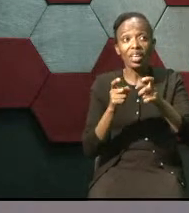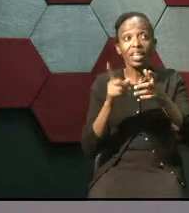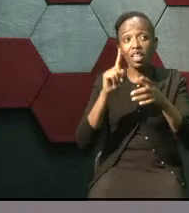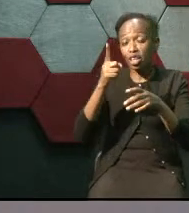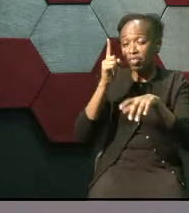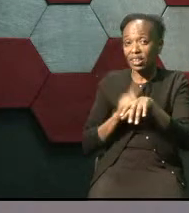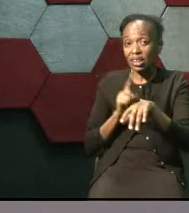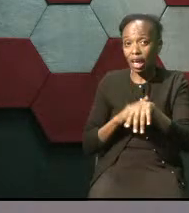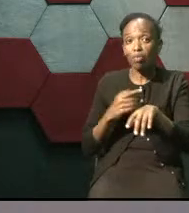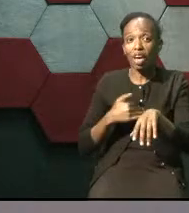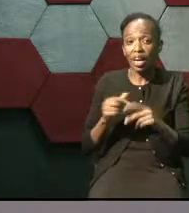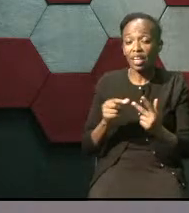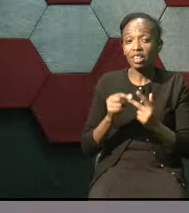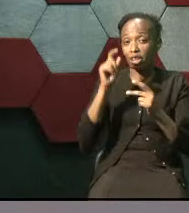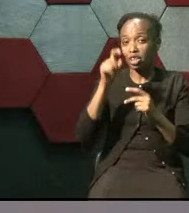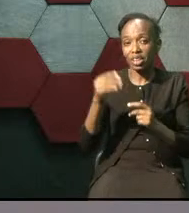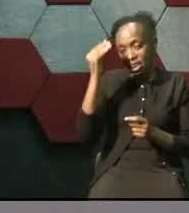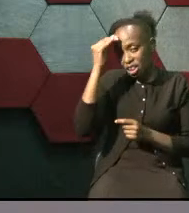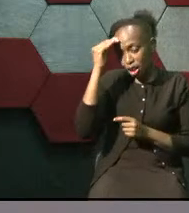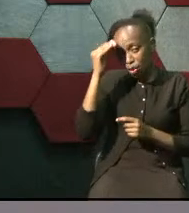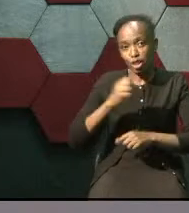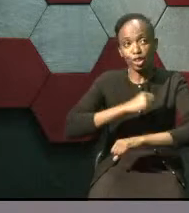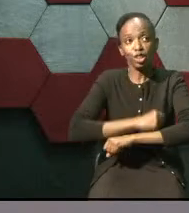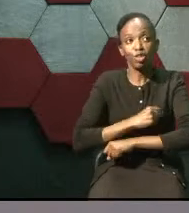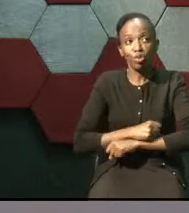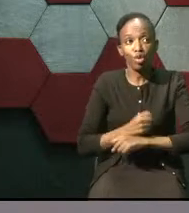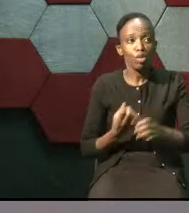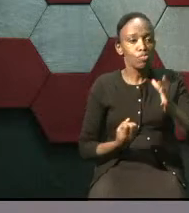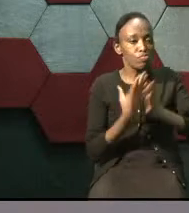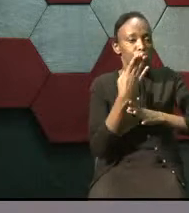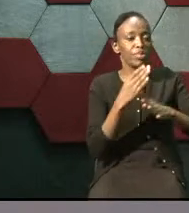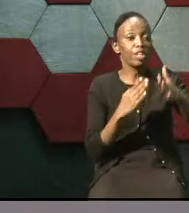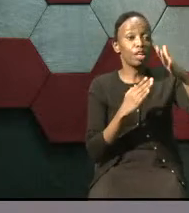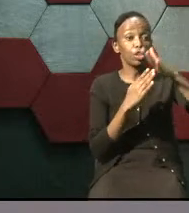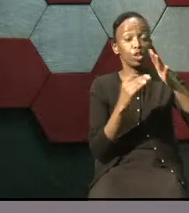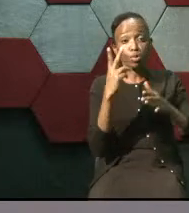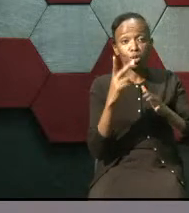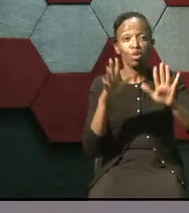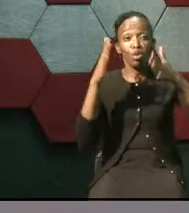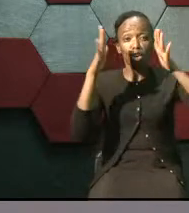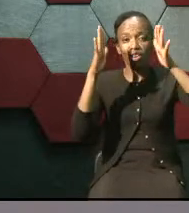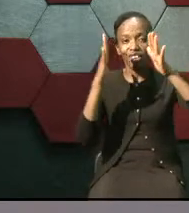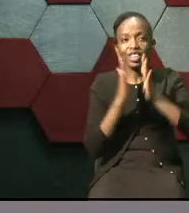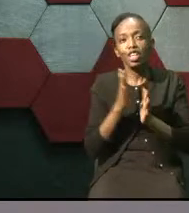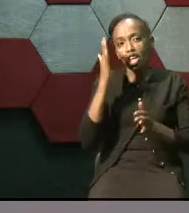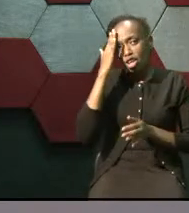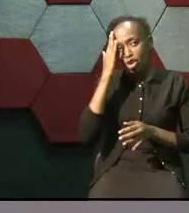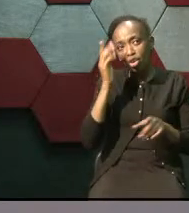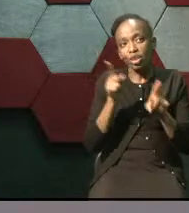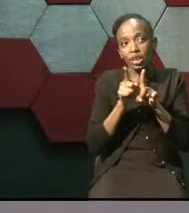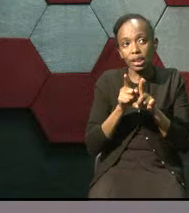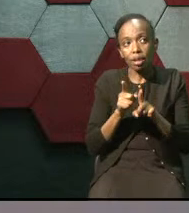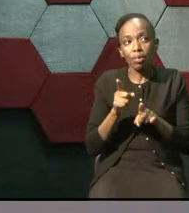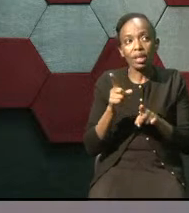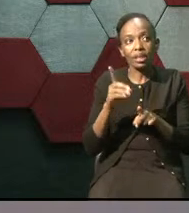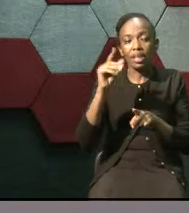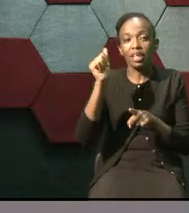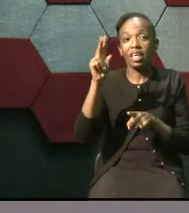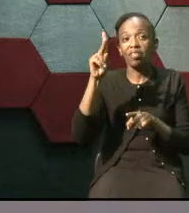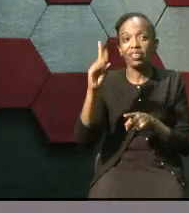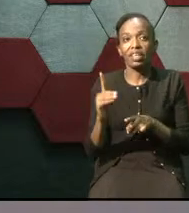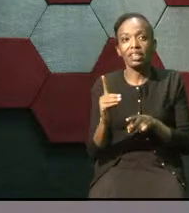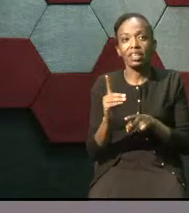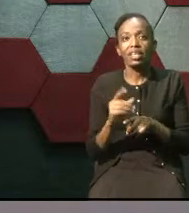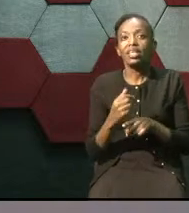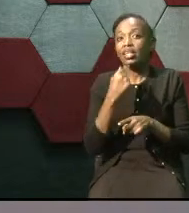time we've had a special needs education school coming in the top 2. So congratulations. You know, as David so